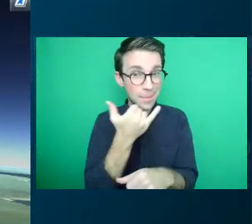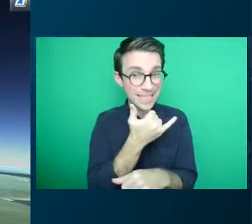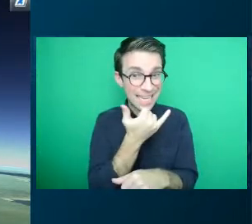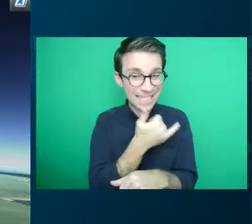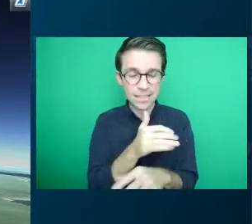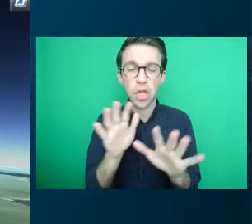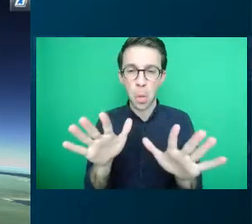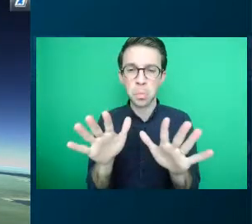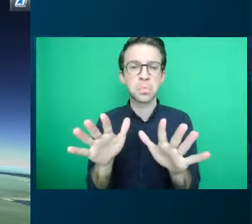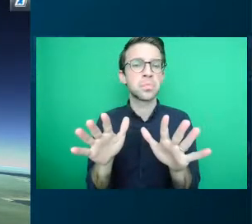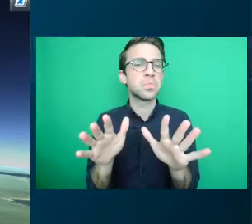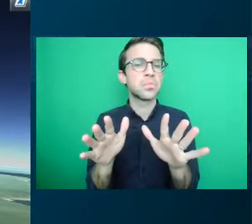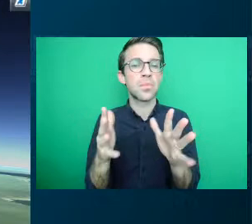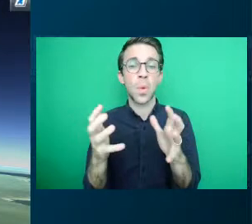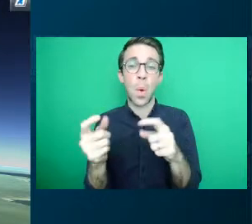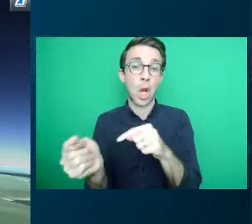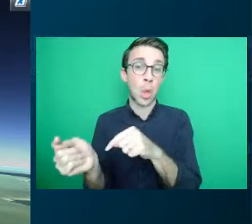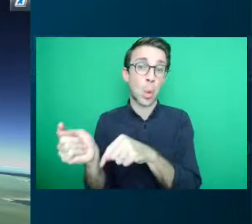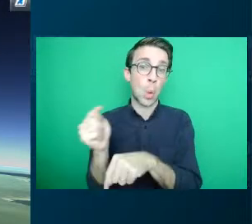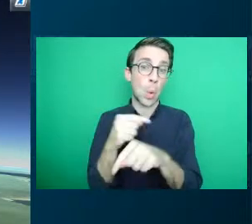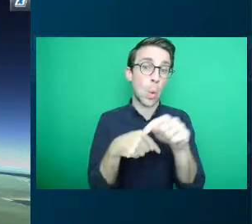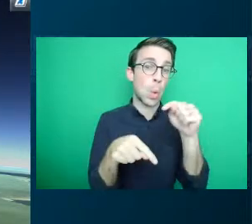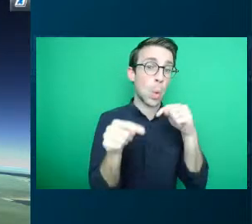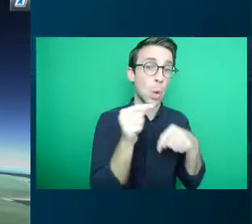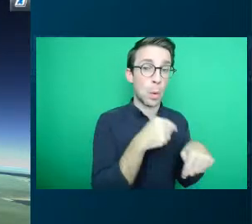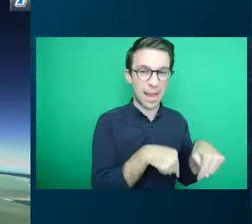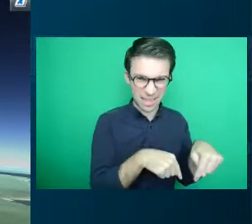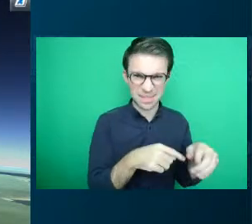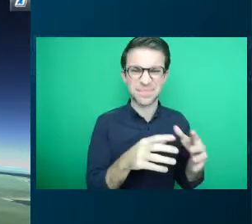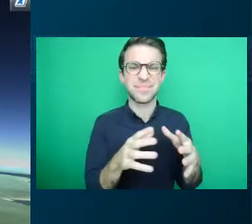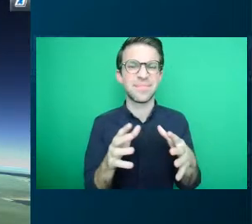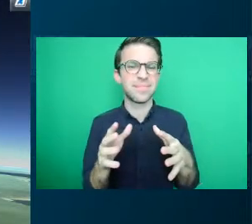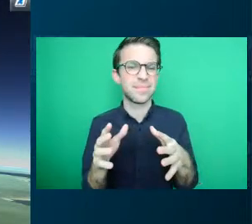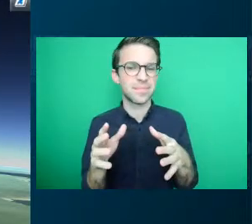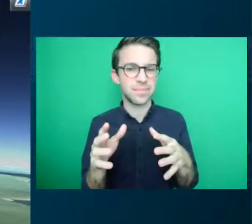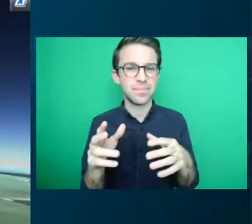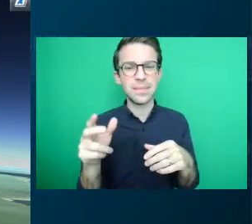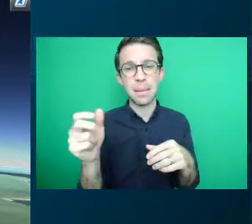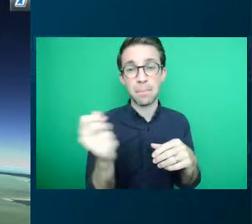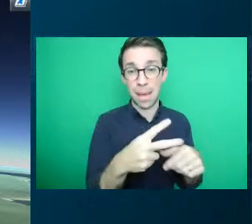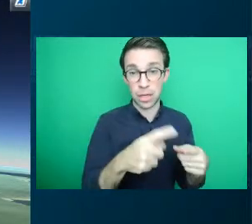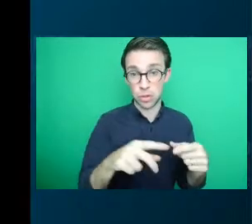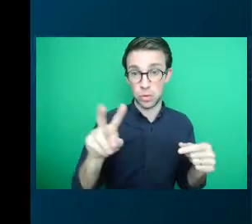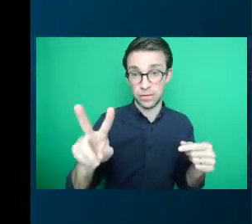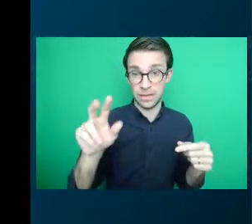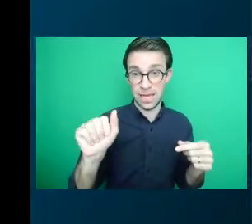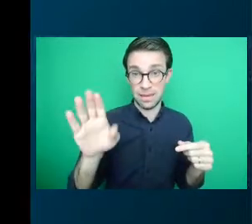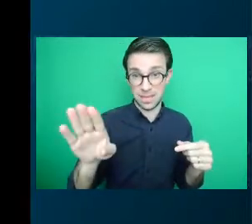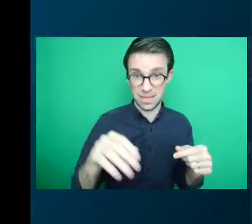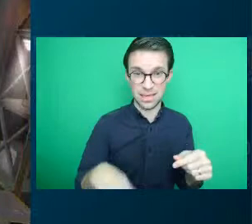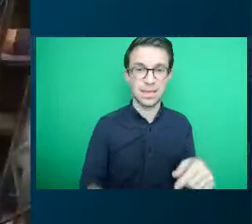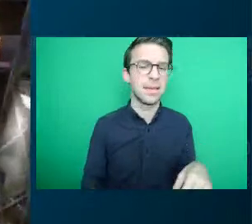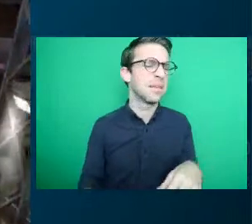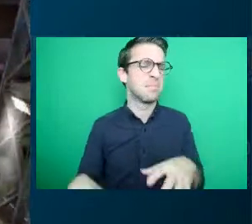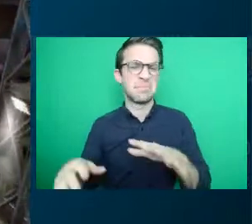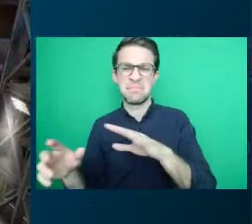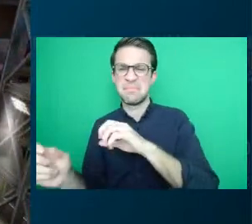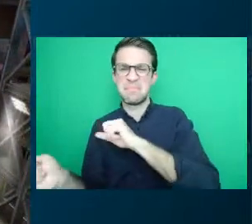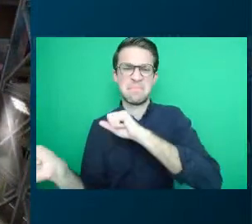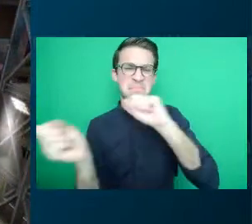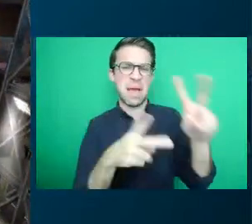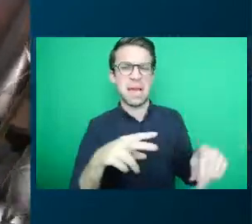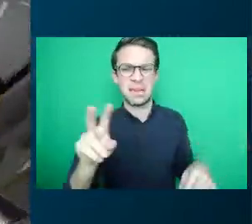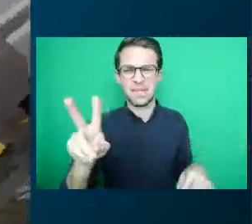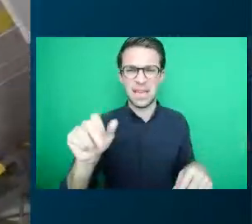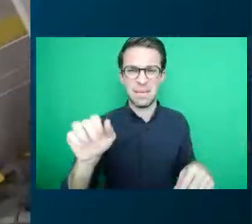revert the flight back here, and I can say, send that all the way back to the vehicle assembly. Remember the vehicle assembly building? Send it all the way back into the building, and that's